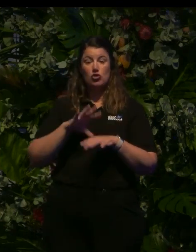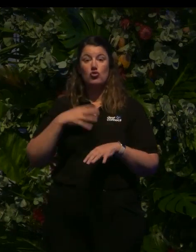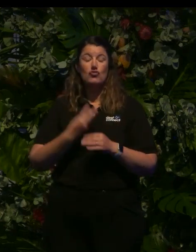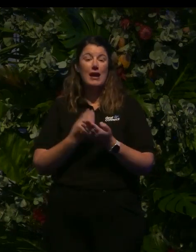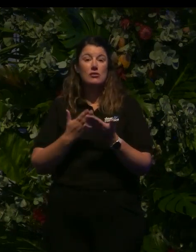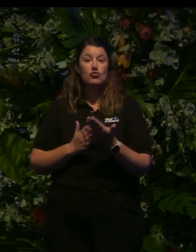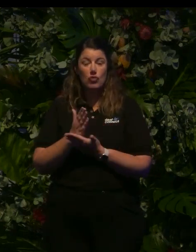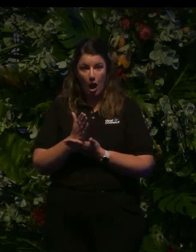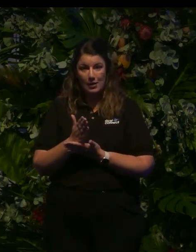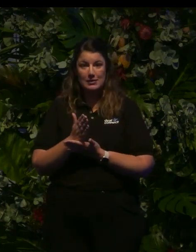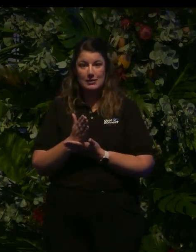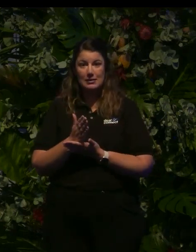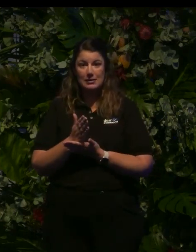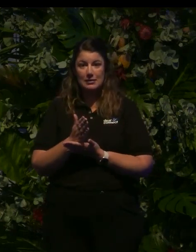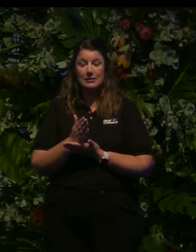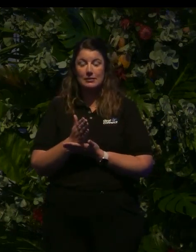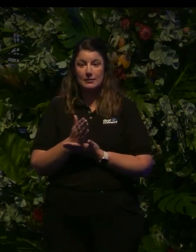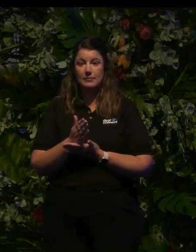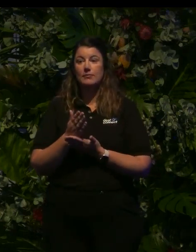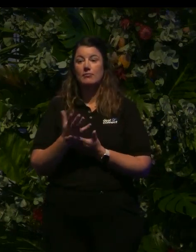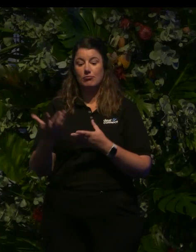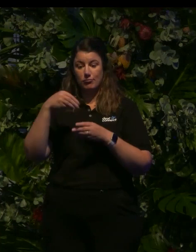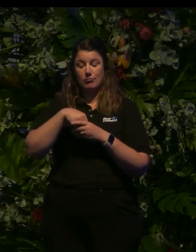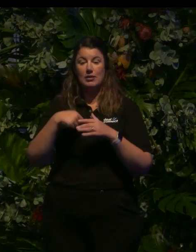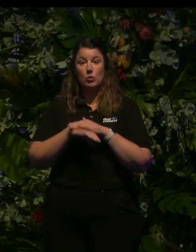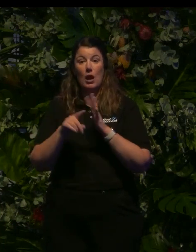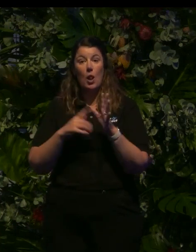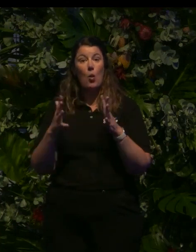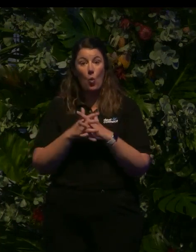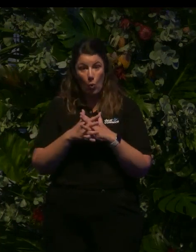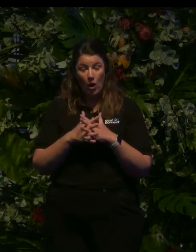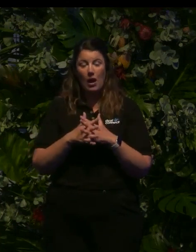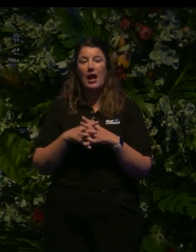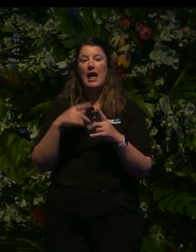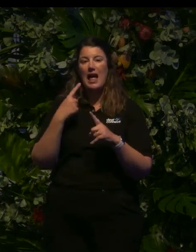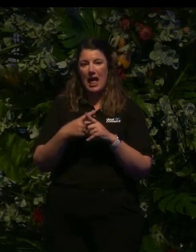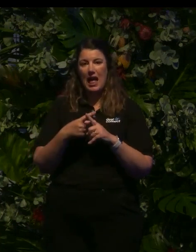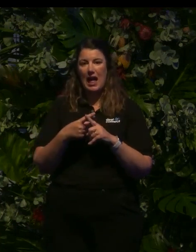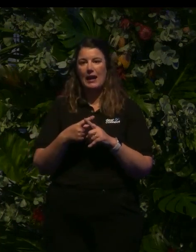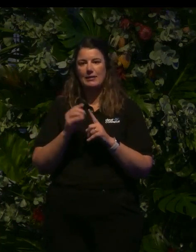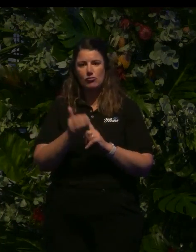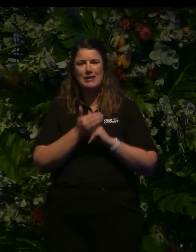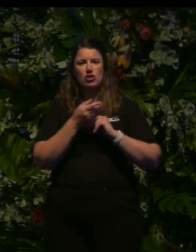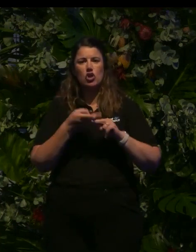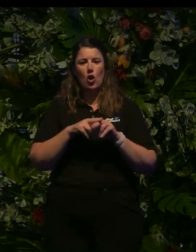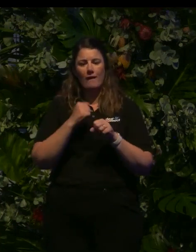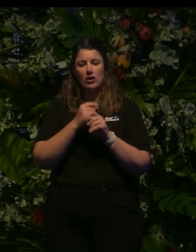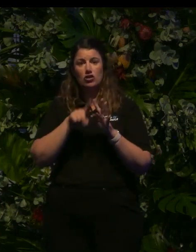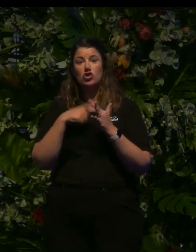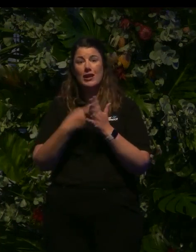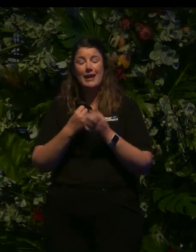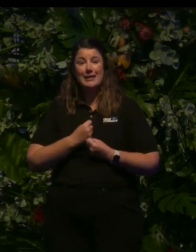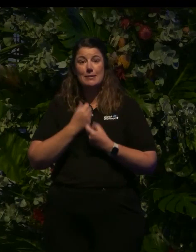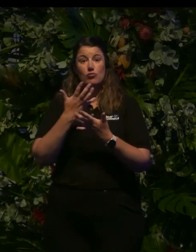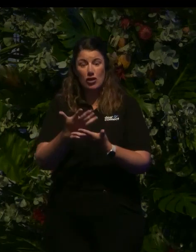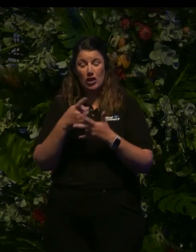rights advocacy into our laws, and then we enrich the protection of gender expression